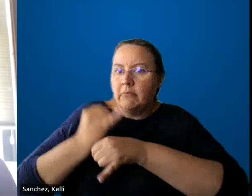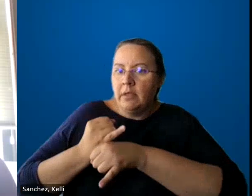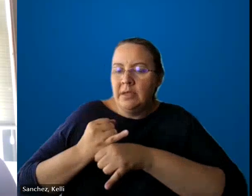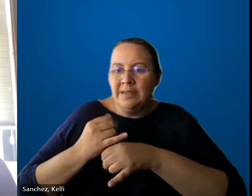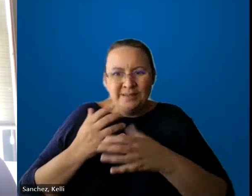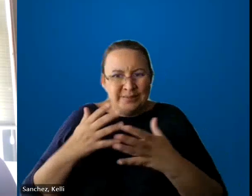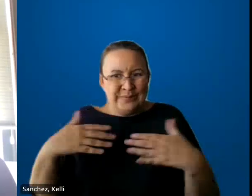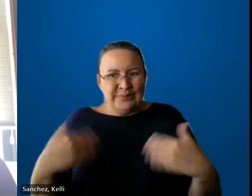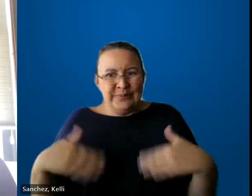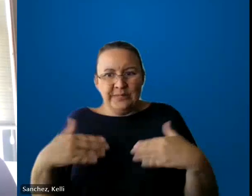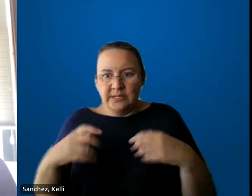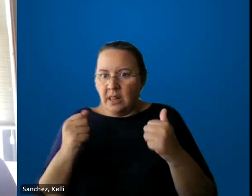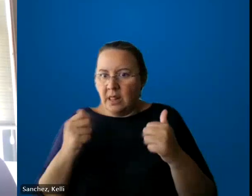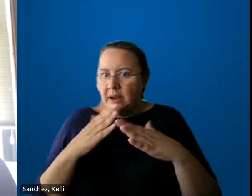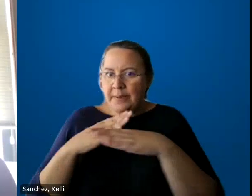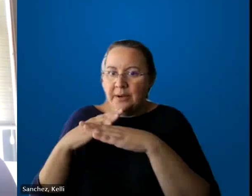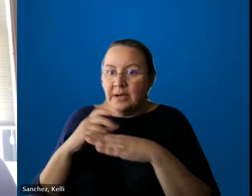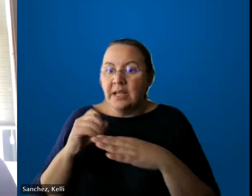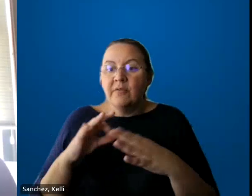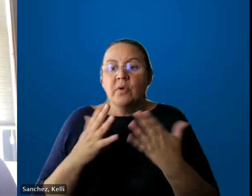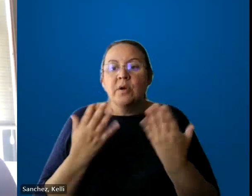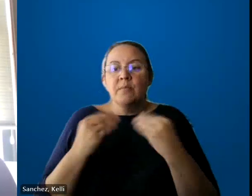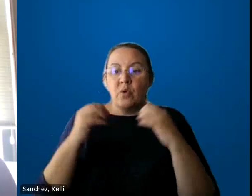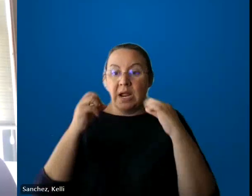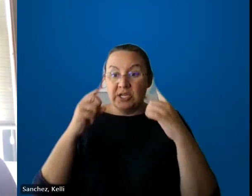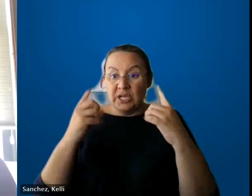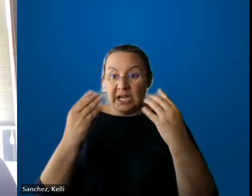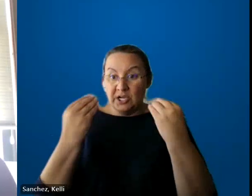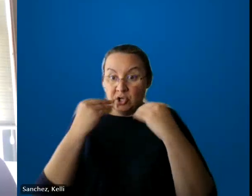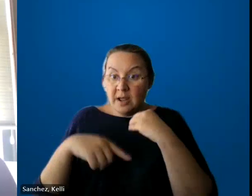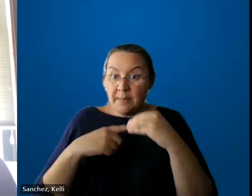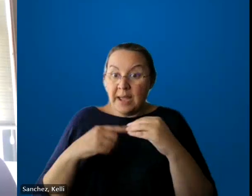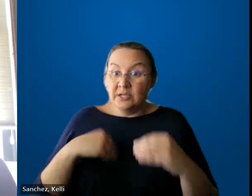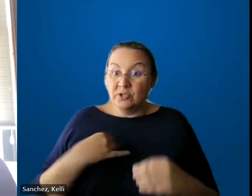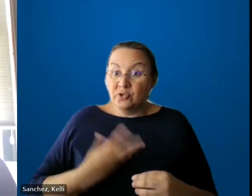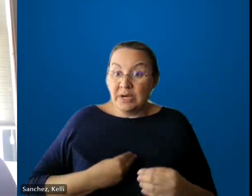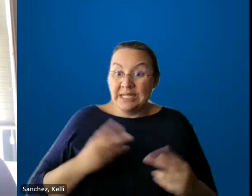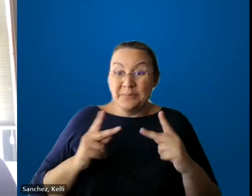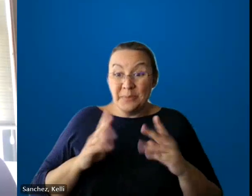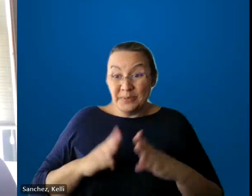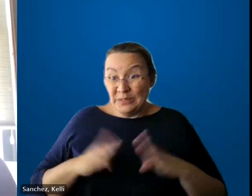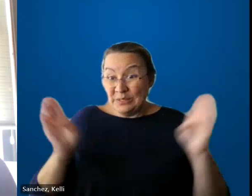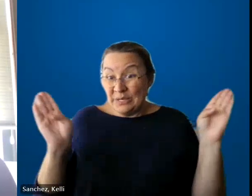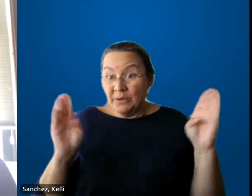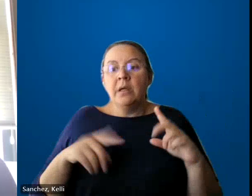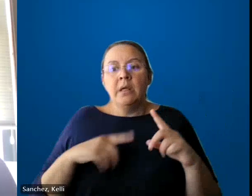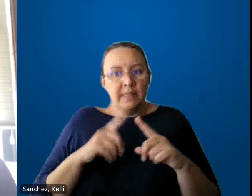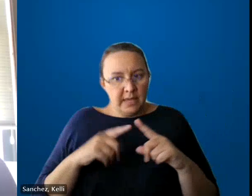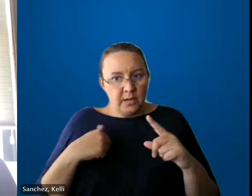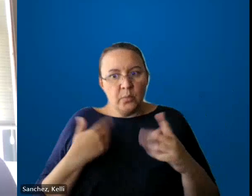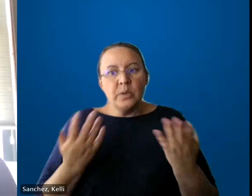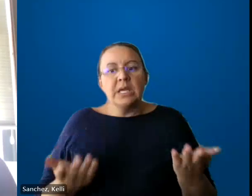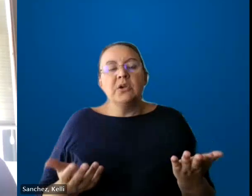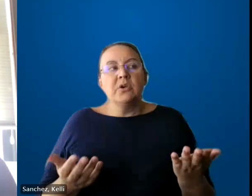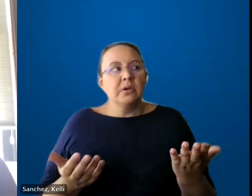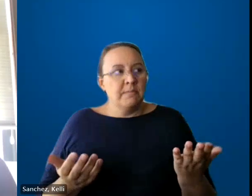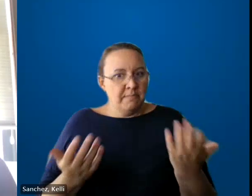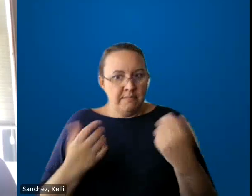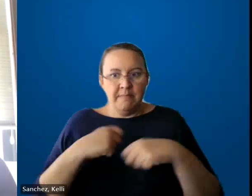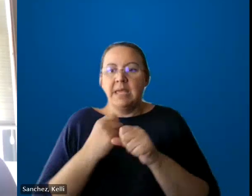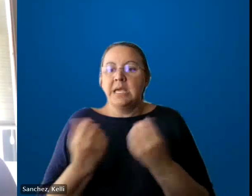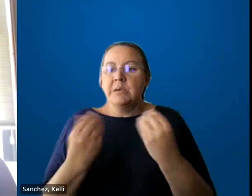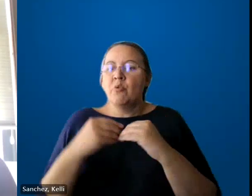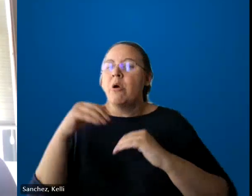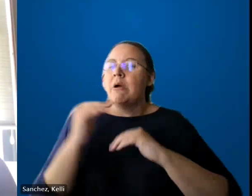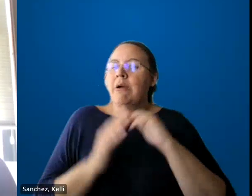if we got more educated on trans people as a whole, we could eliminate that uncomfortability